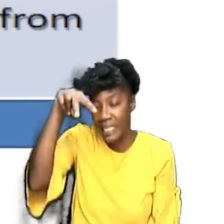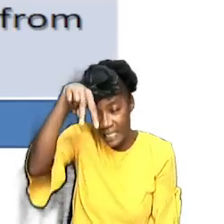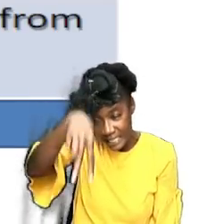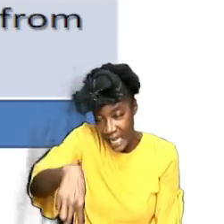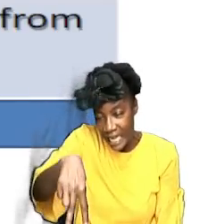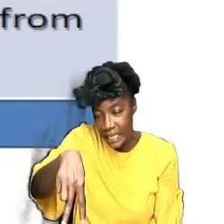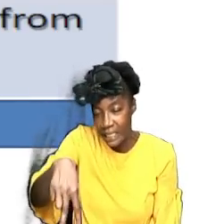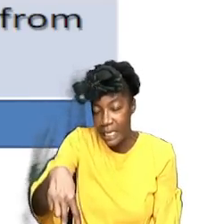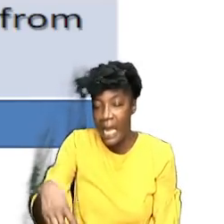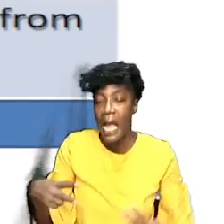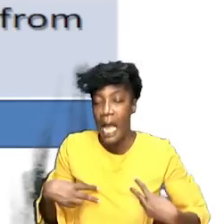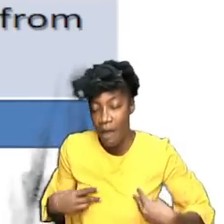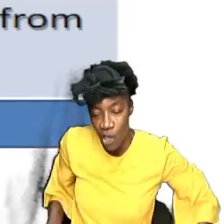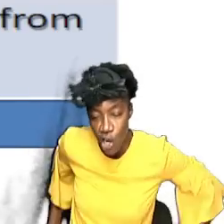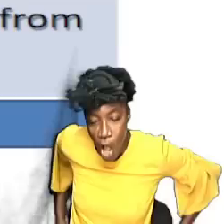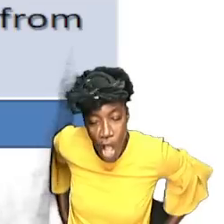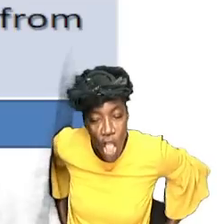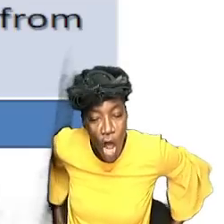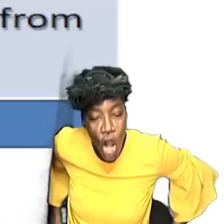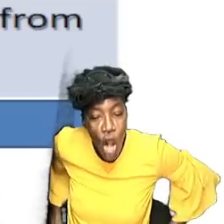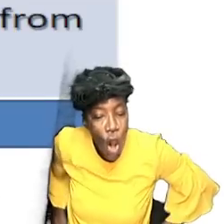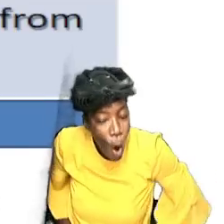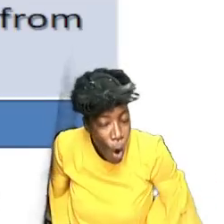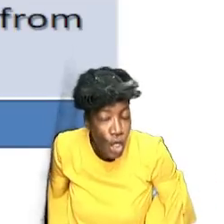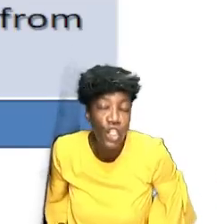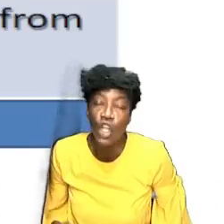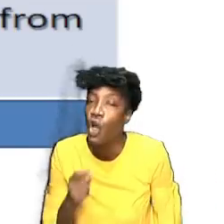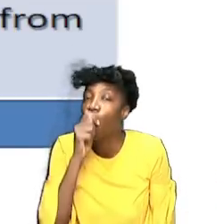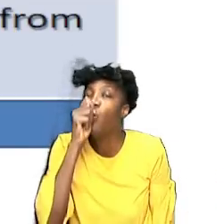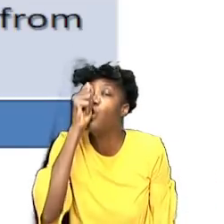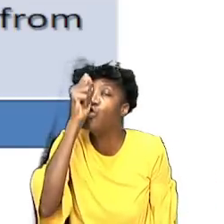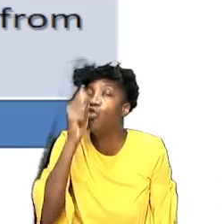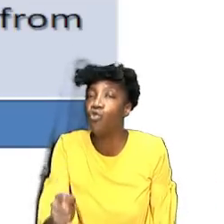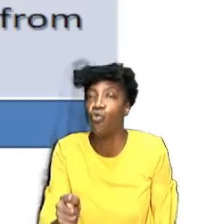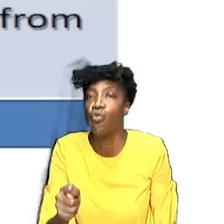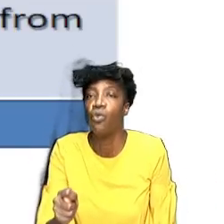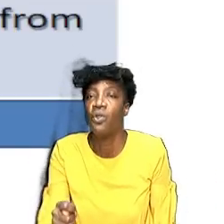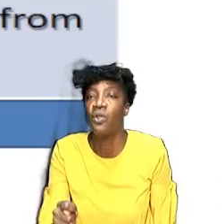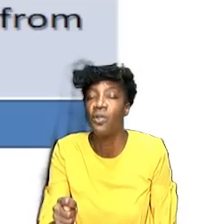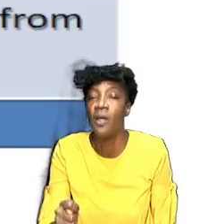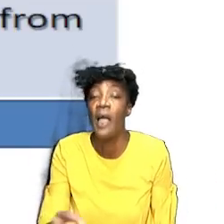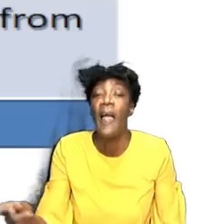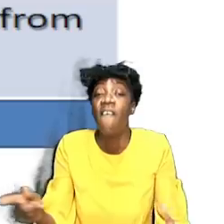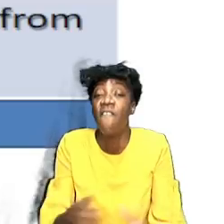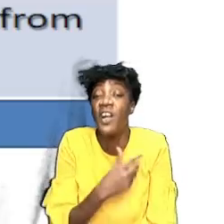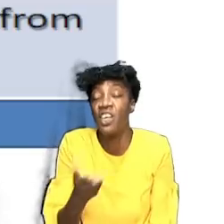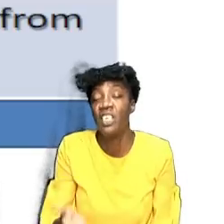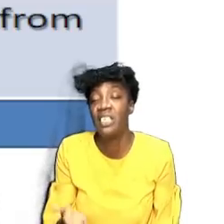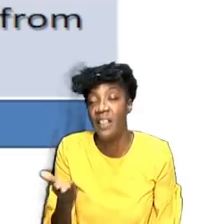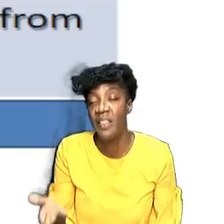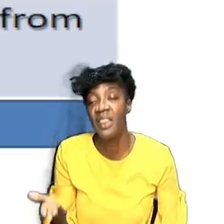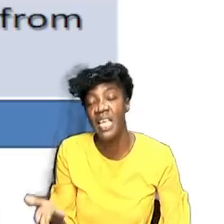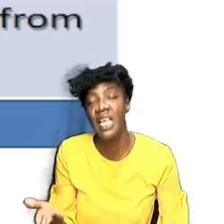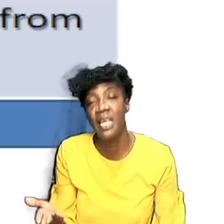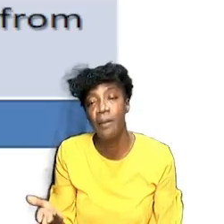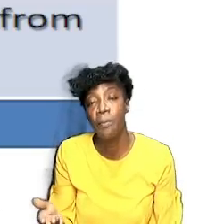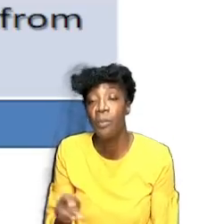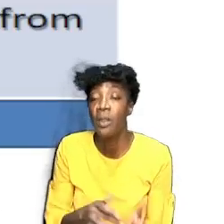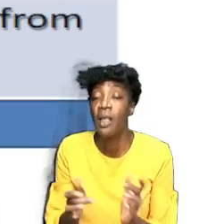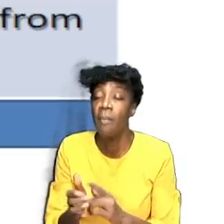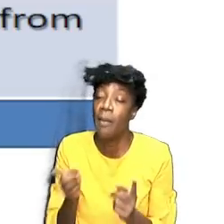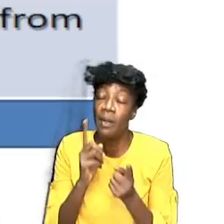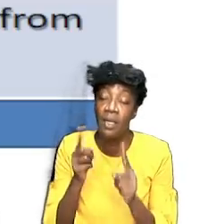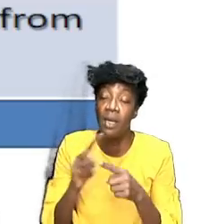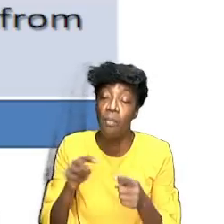it says, having your loins girded about with truth. Praise God. So the first thing, praise God, that the scripture talk about in